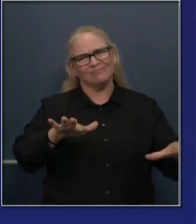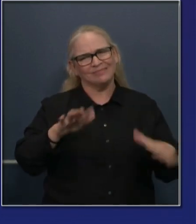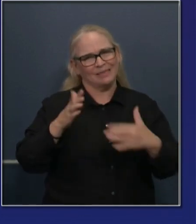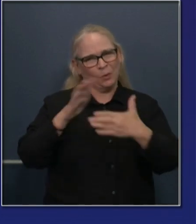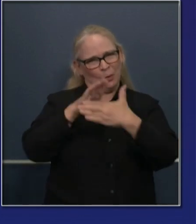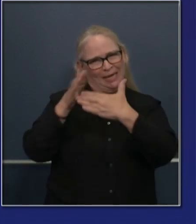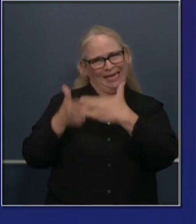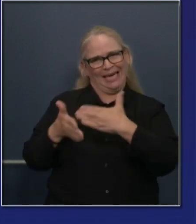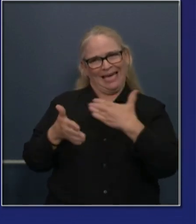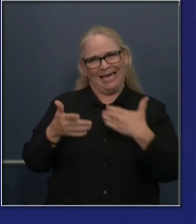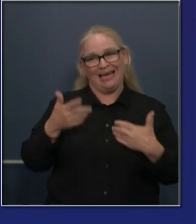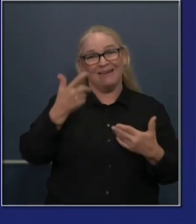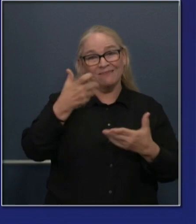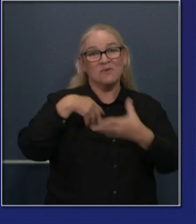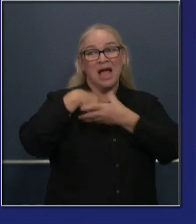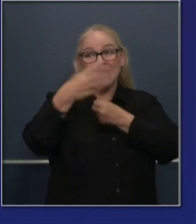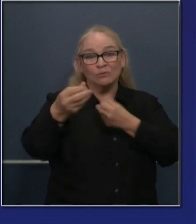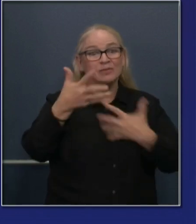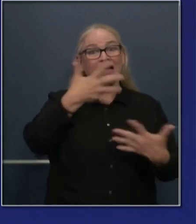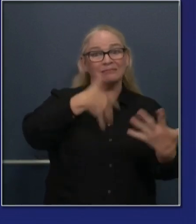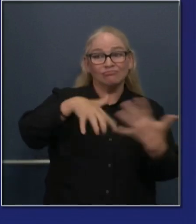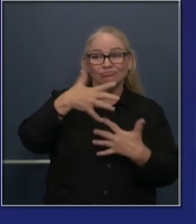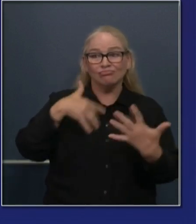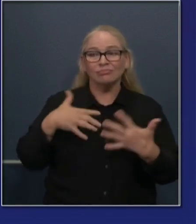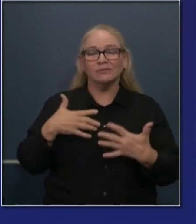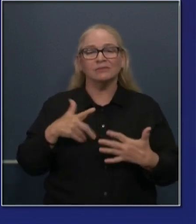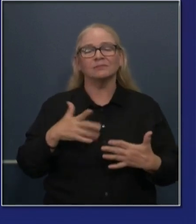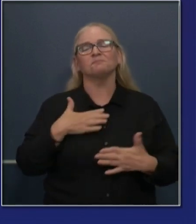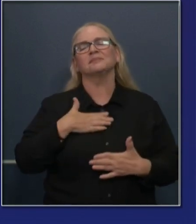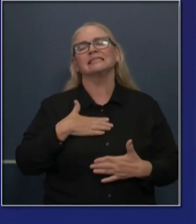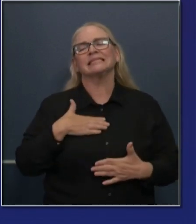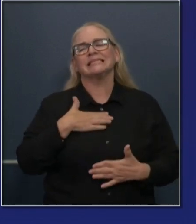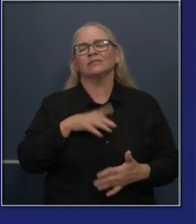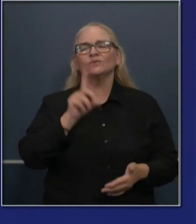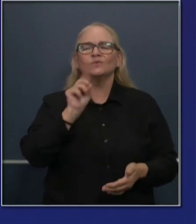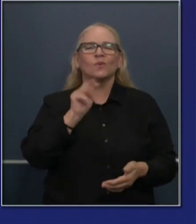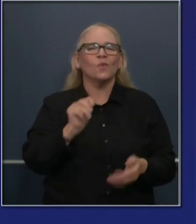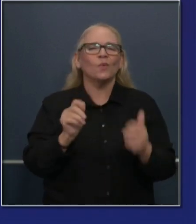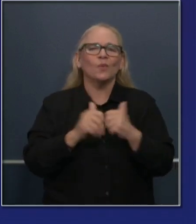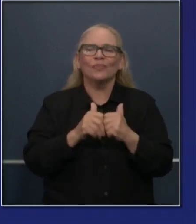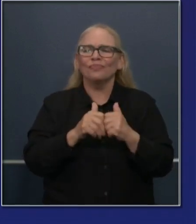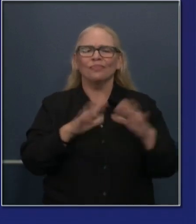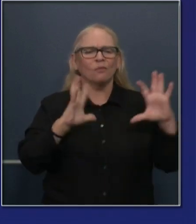your household, if you have to do that, we encourage you not to do that. We're guiding you not to do that,